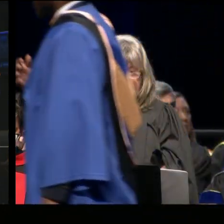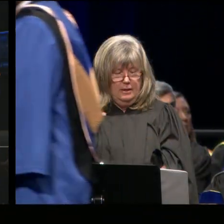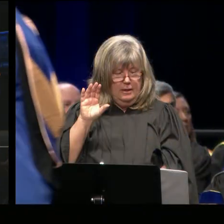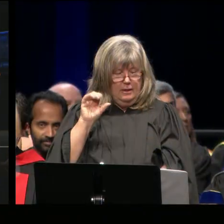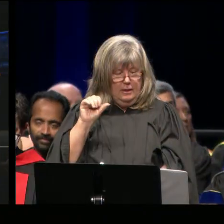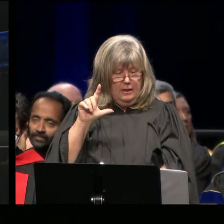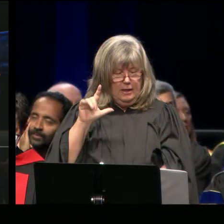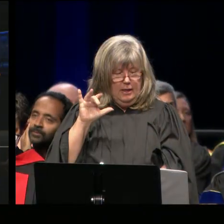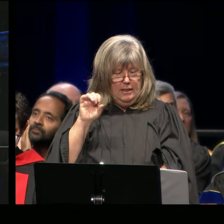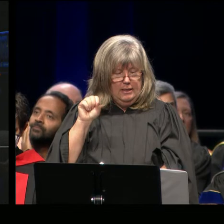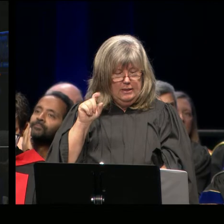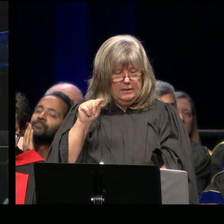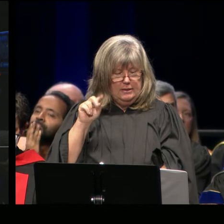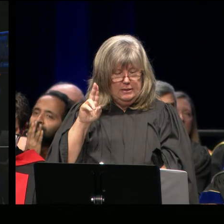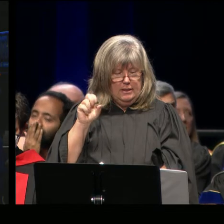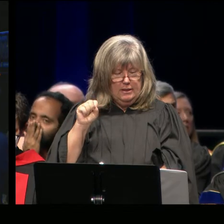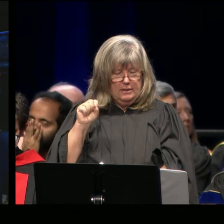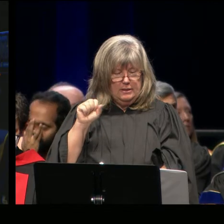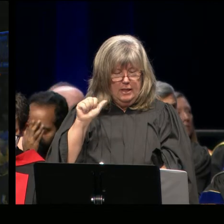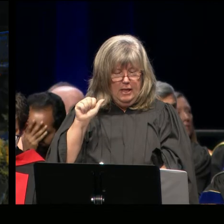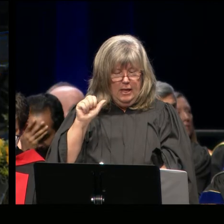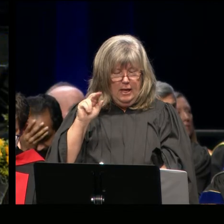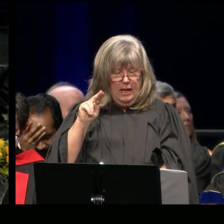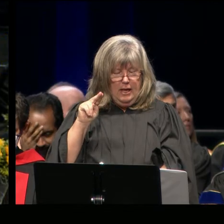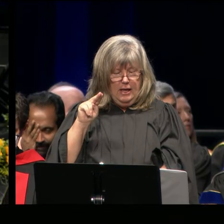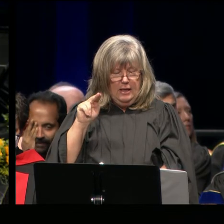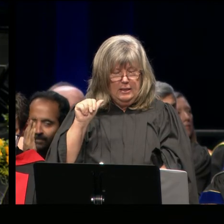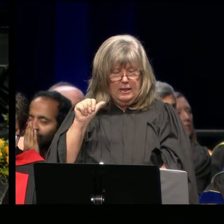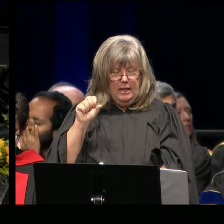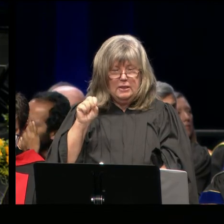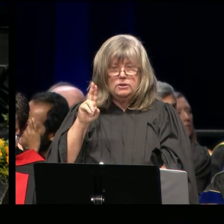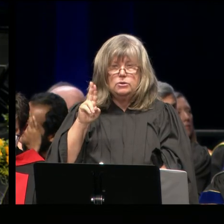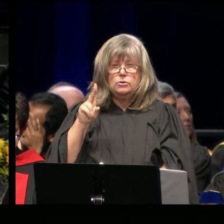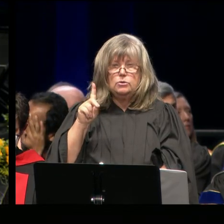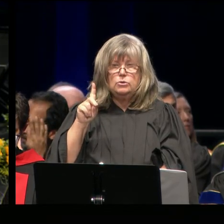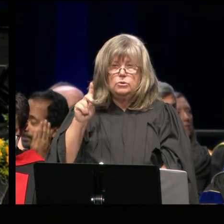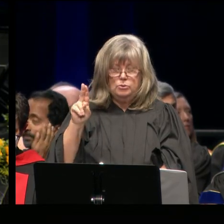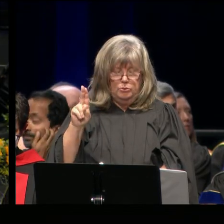Callistus Anasudu Memezechukwu, with distinction.